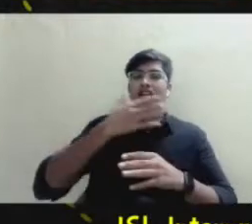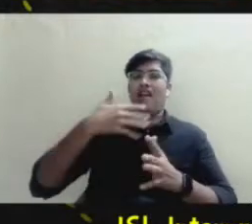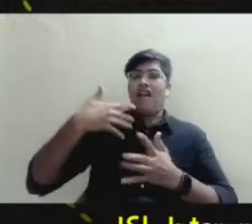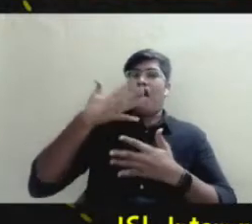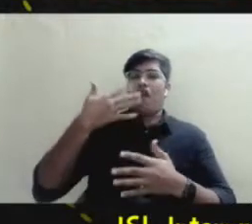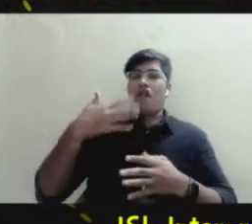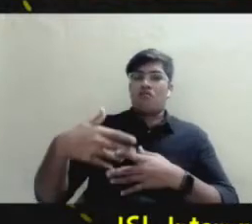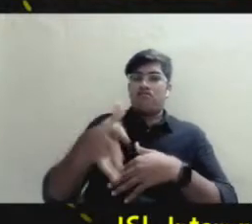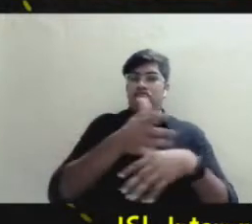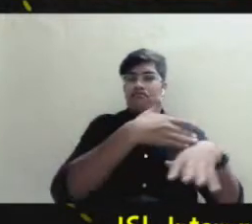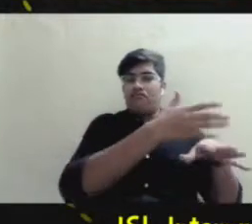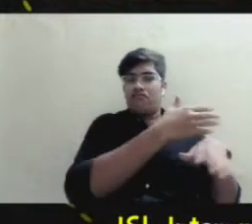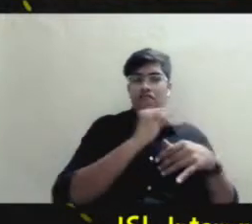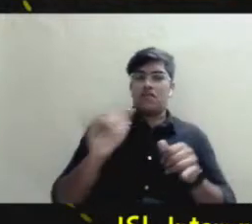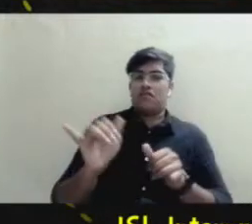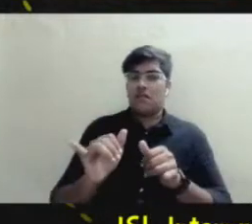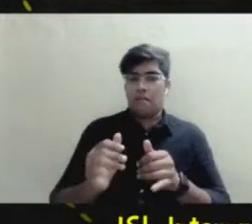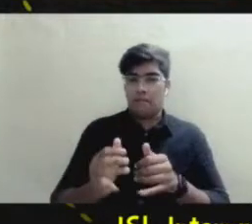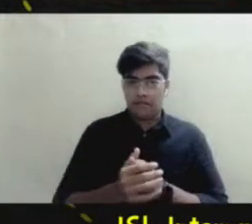there's a sense of